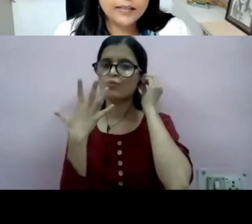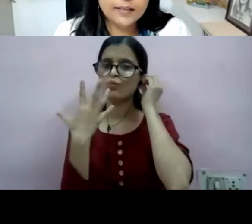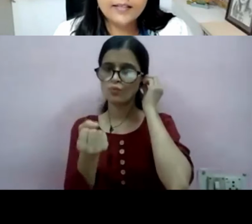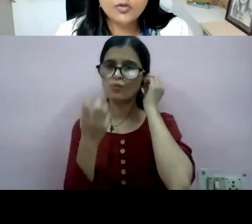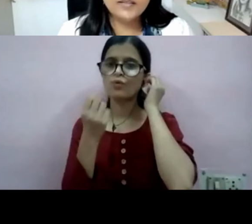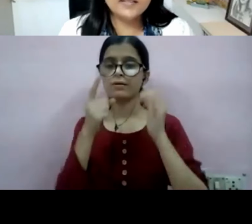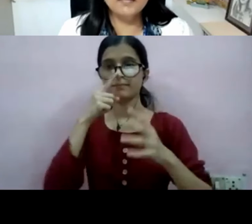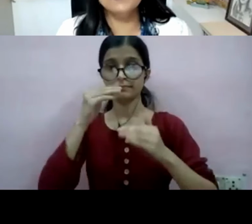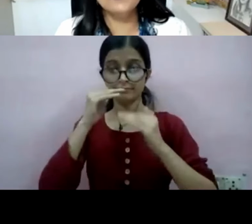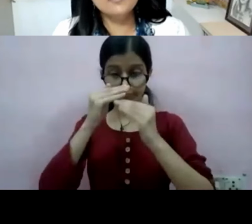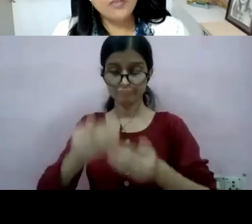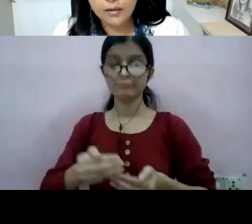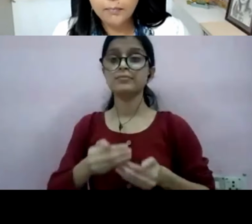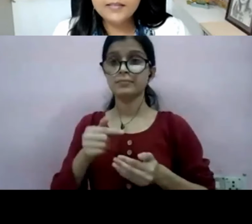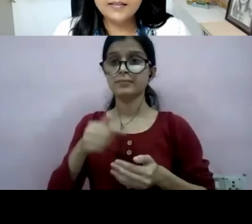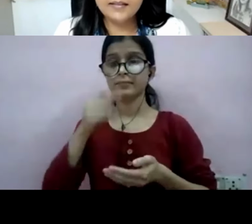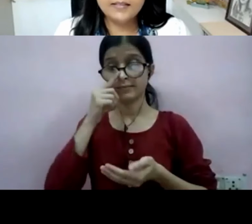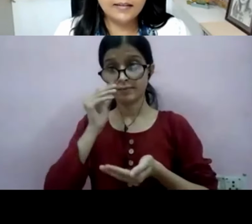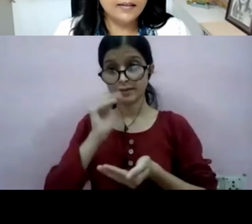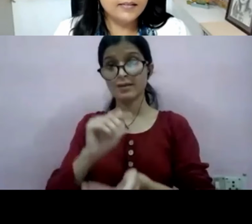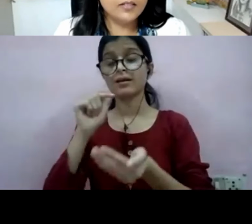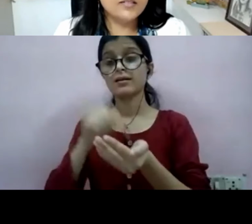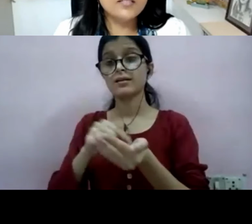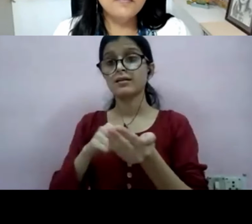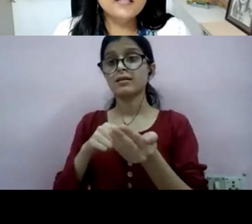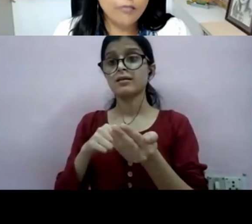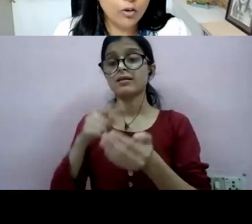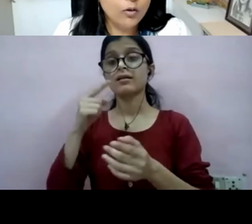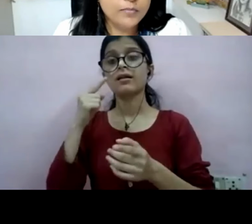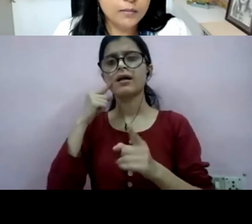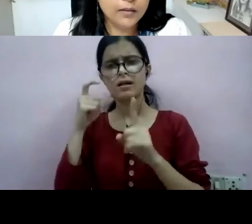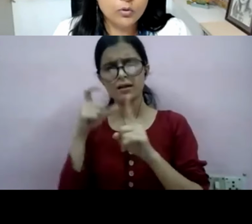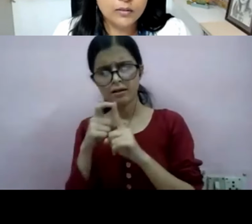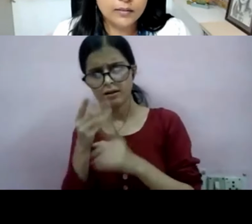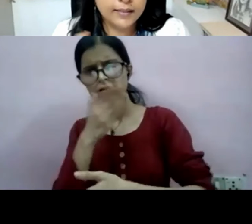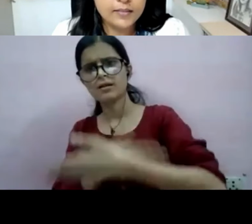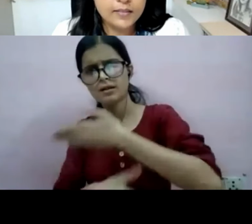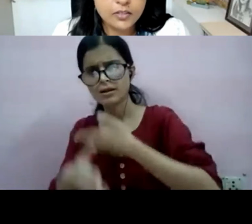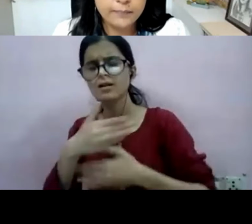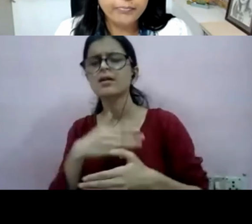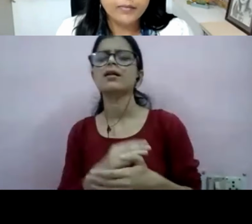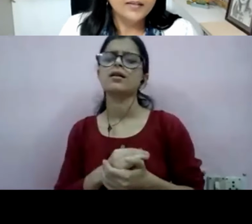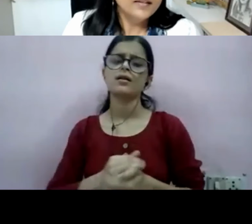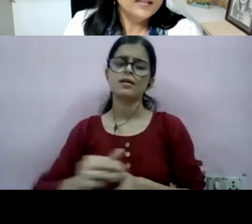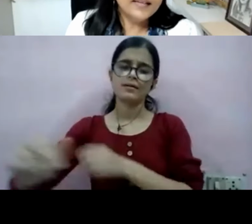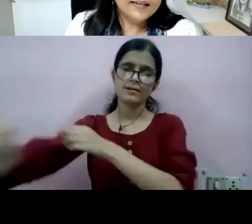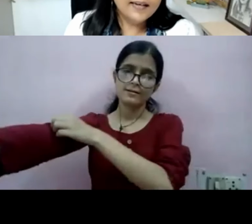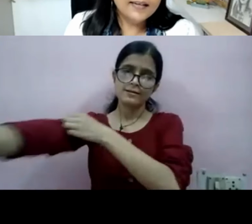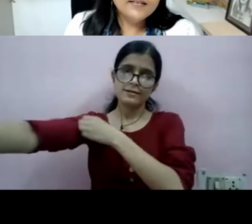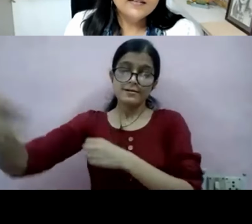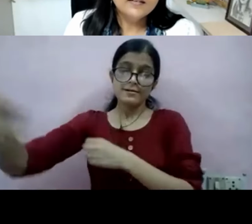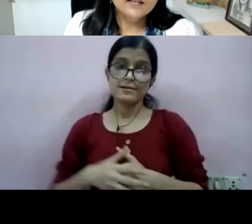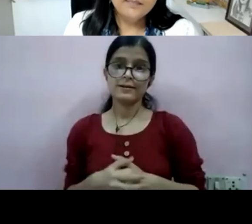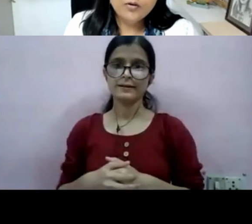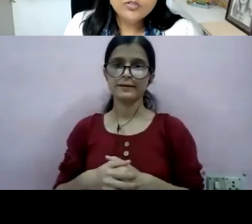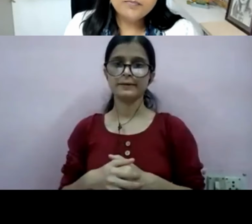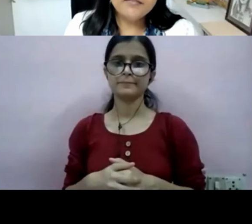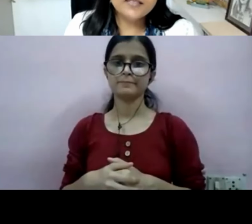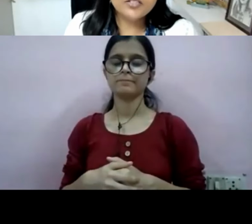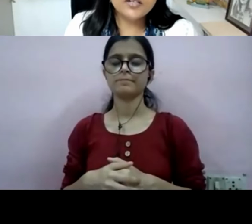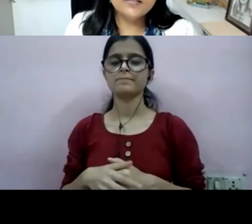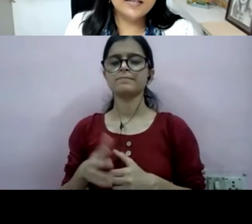with intellectual disabilities for compulsory sterilization speaks volumes about their condition. Then again,